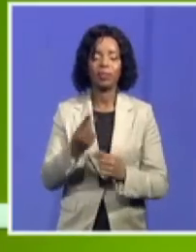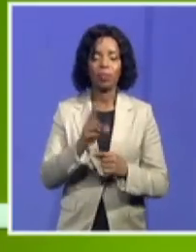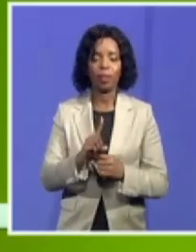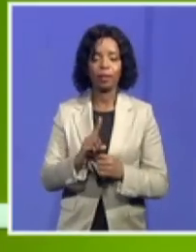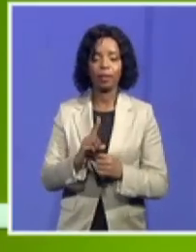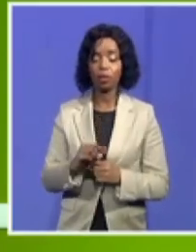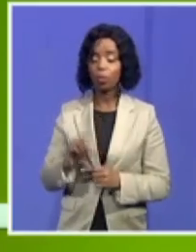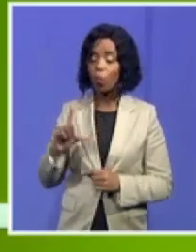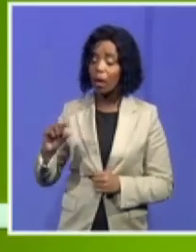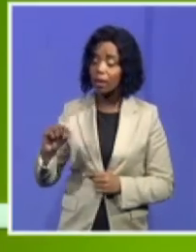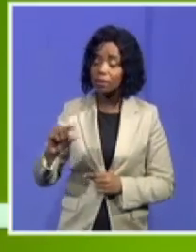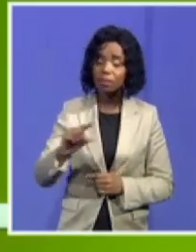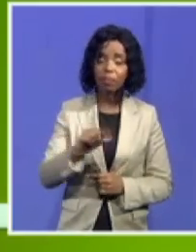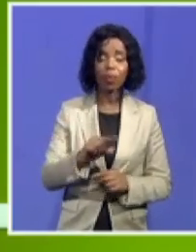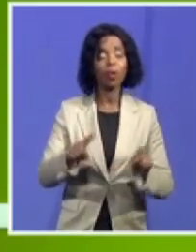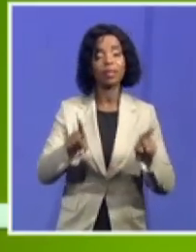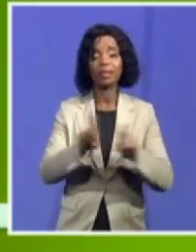extract